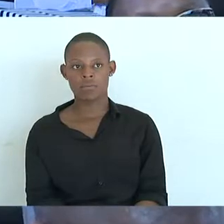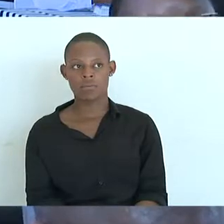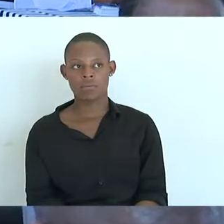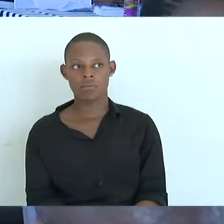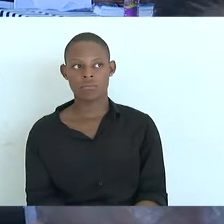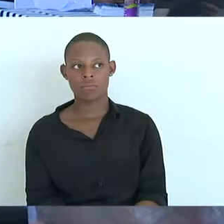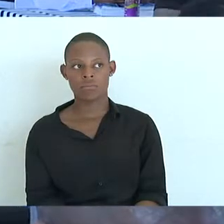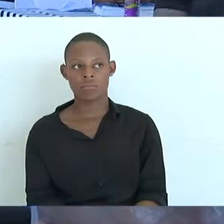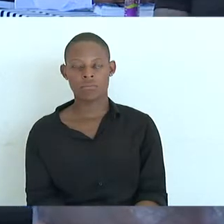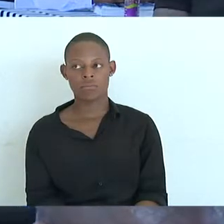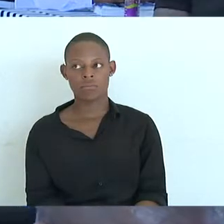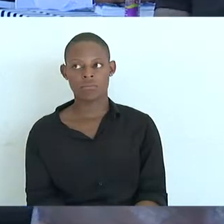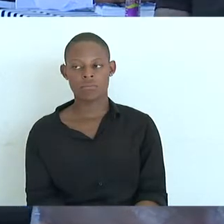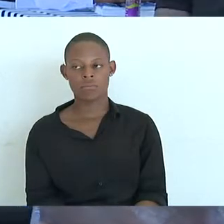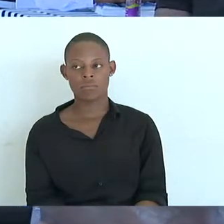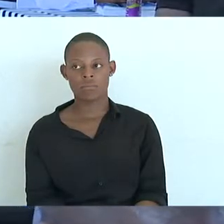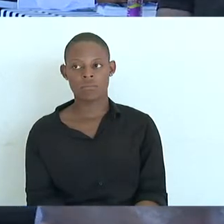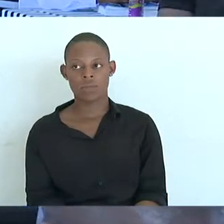No, thanks.